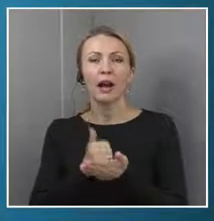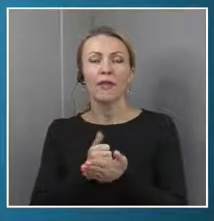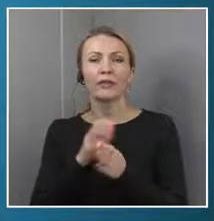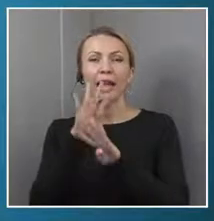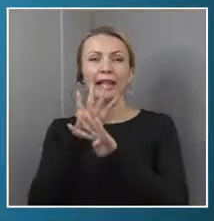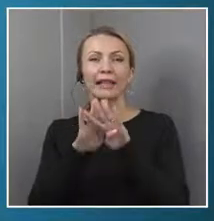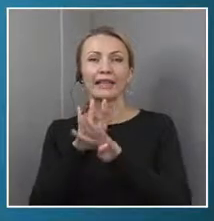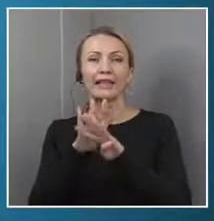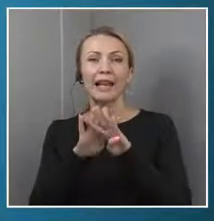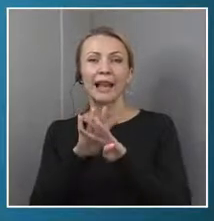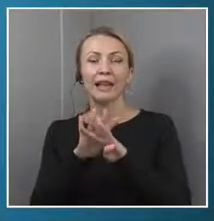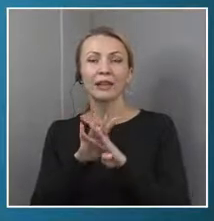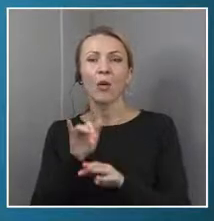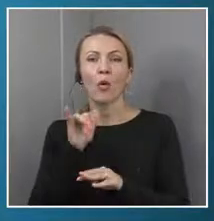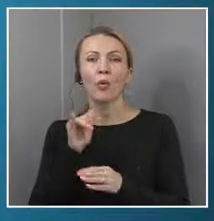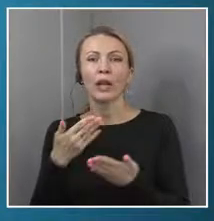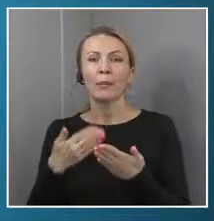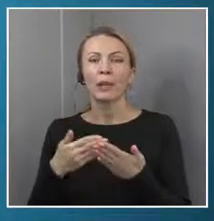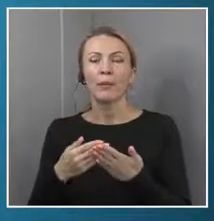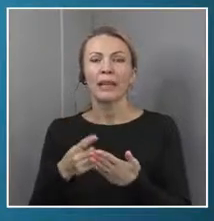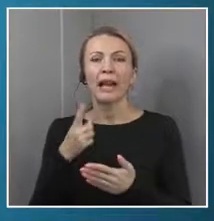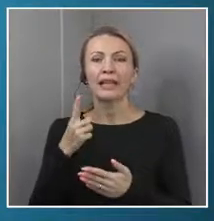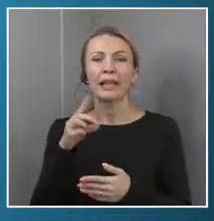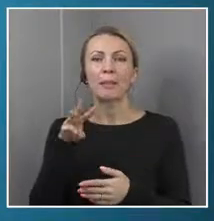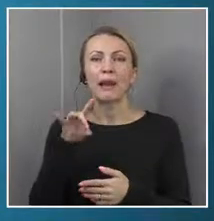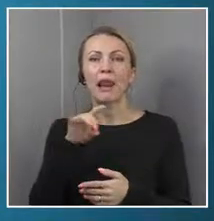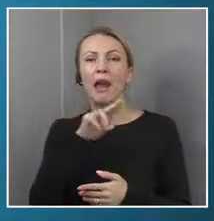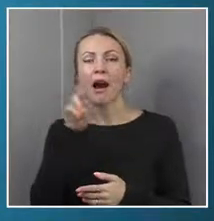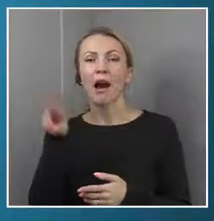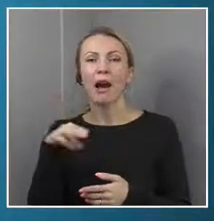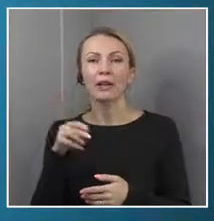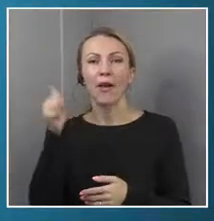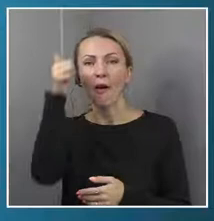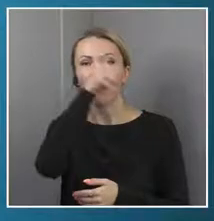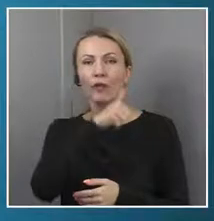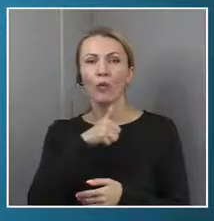mention some of them. Gagosian Gallery,